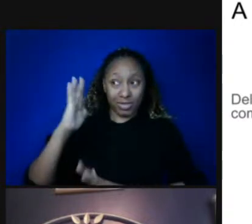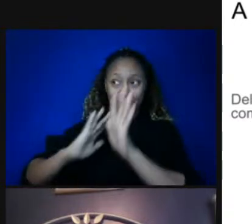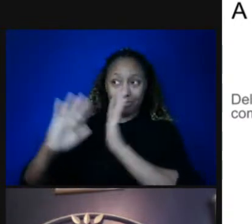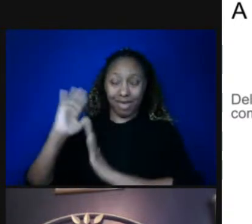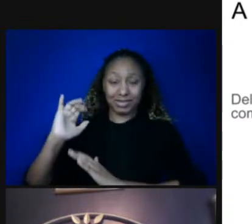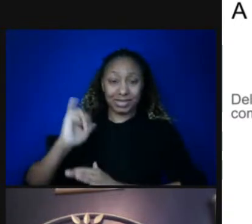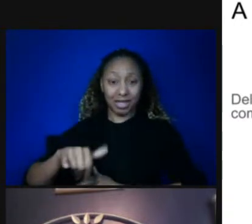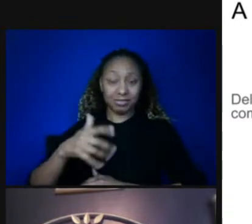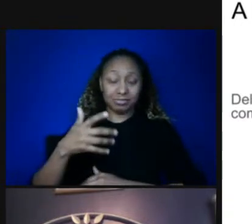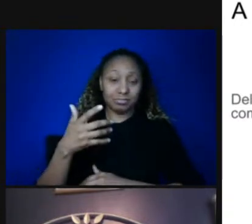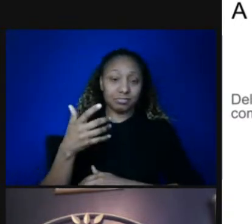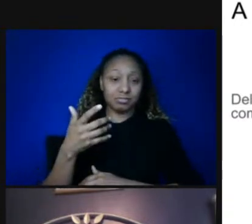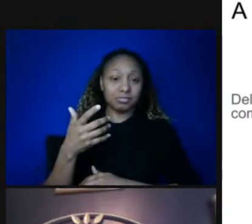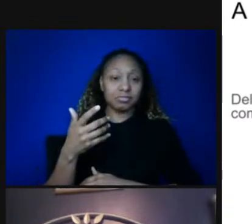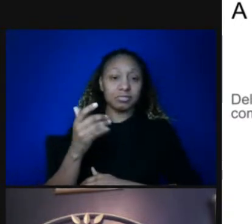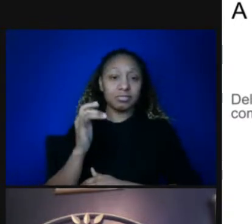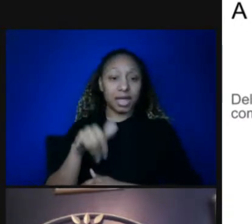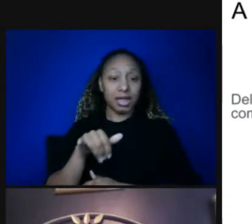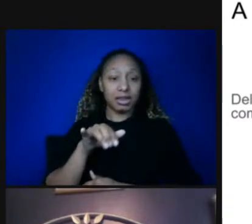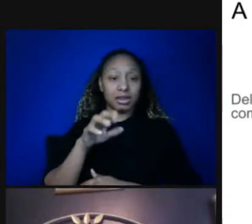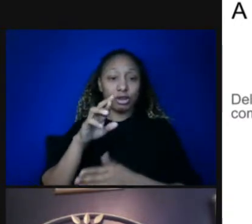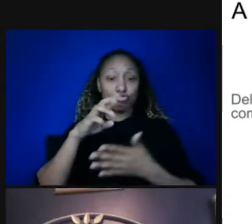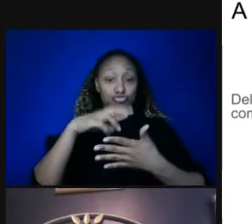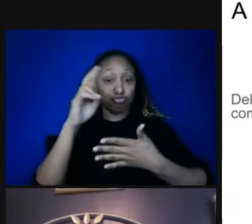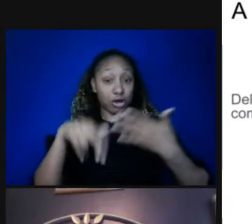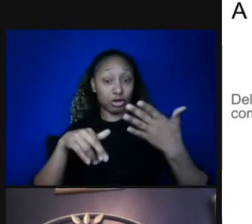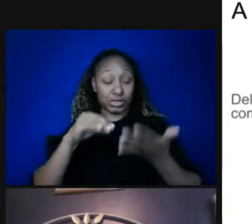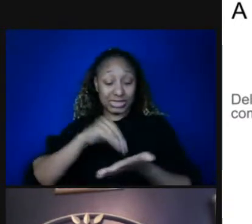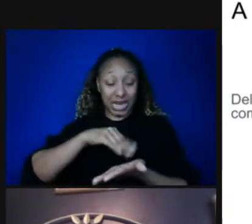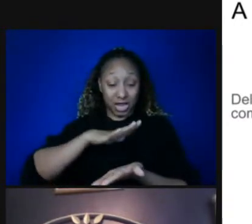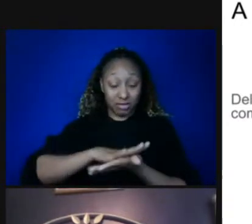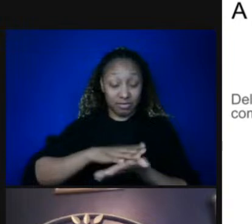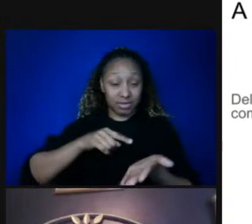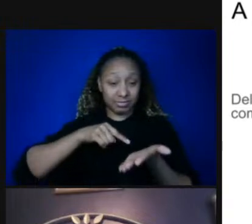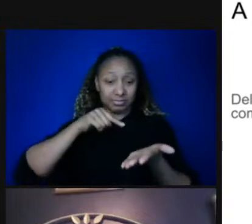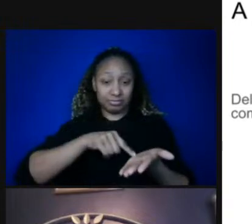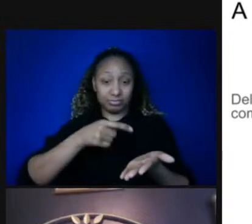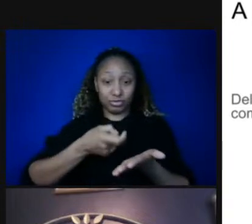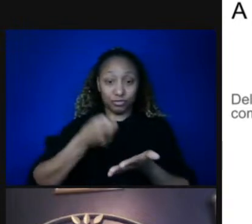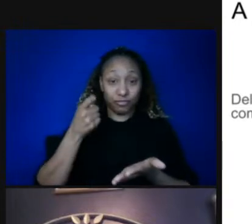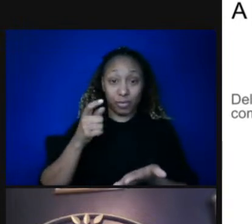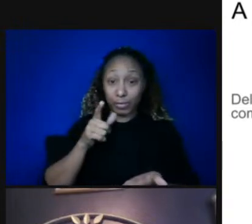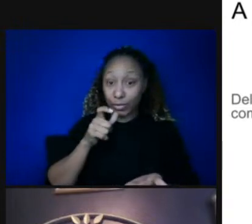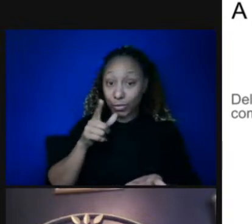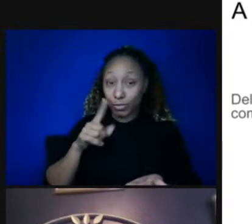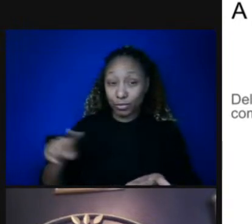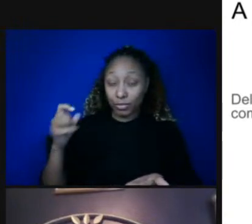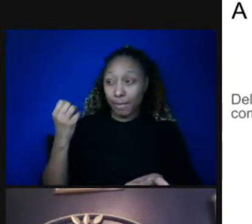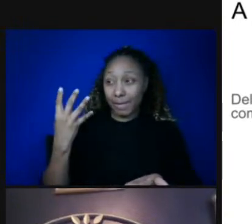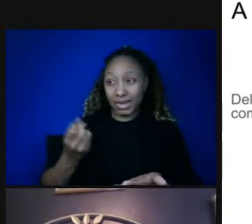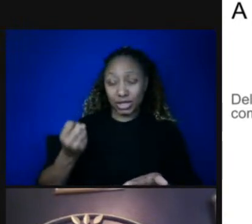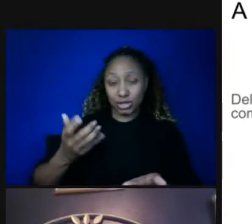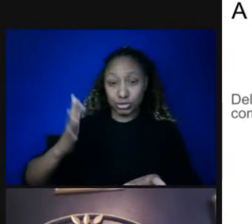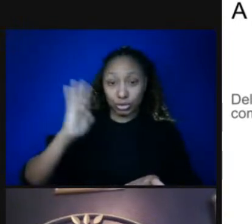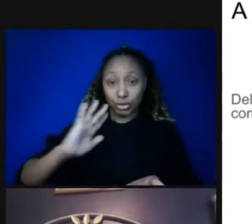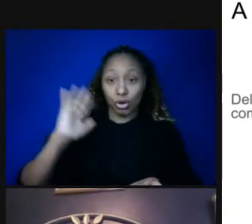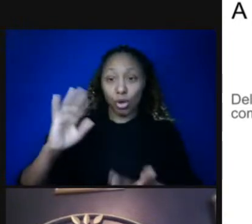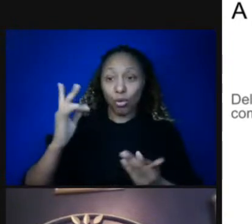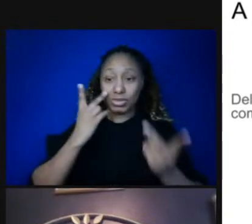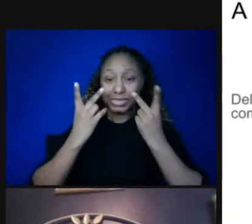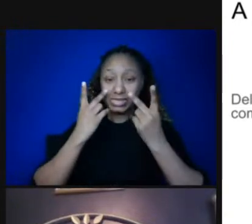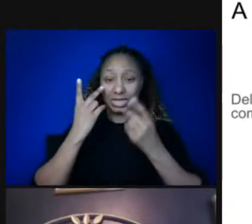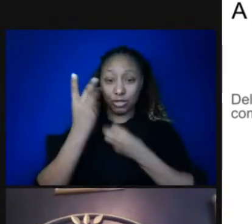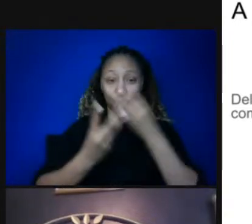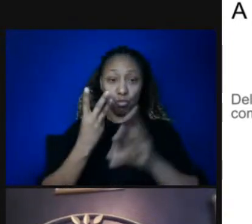sources and records. These documents, penned by our forebears centuries ago, let us view a world now